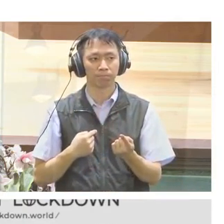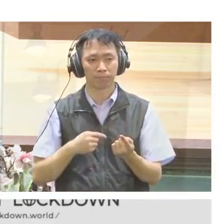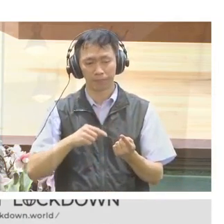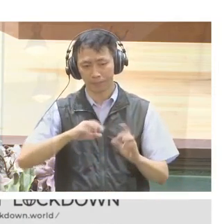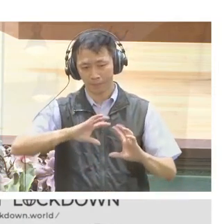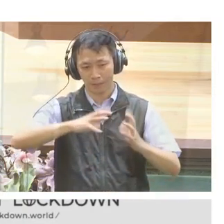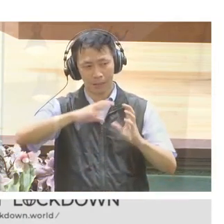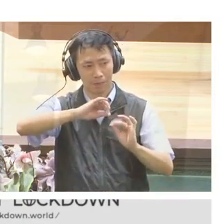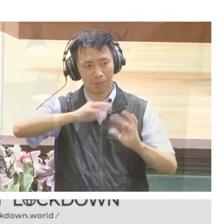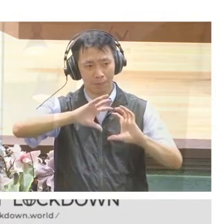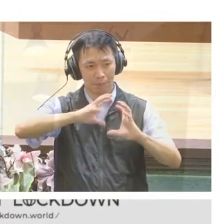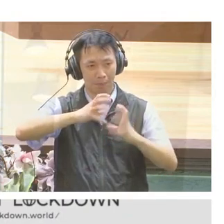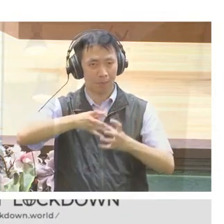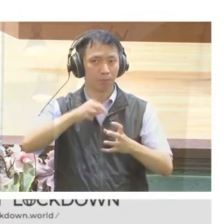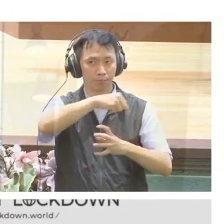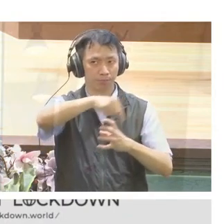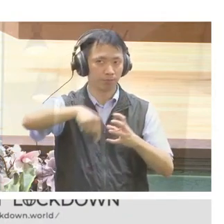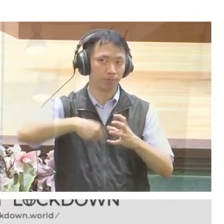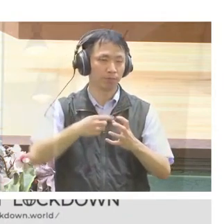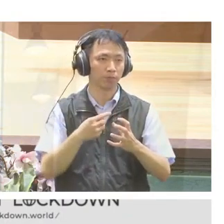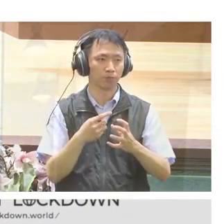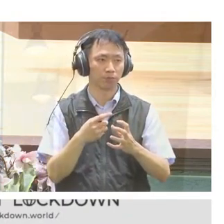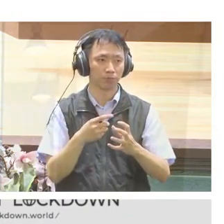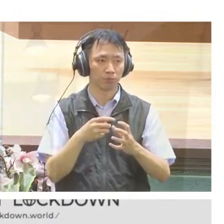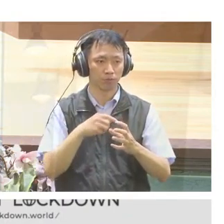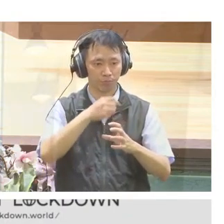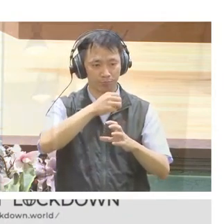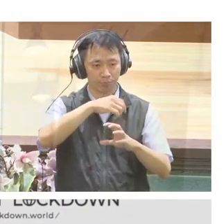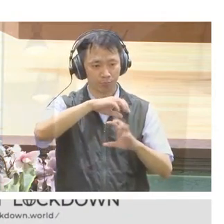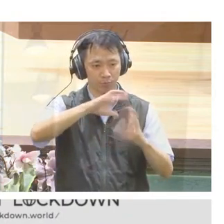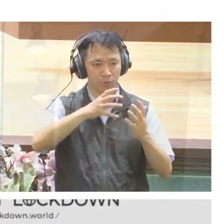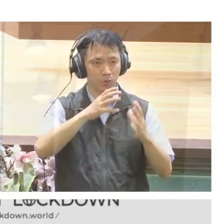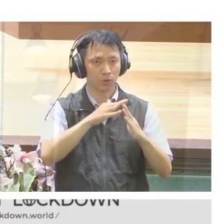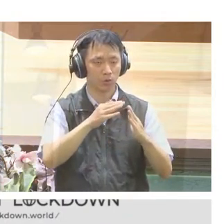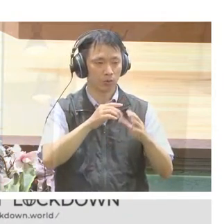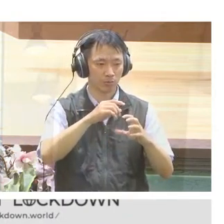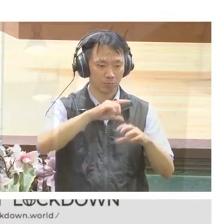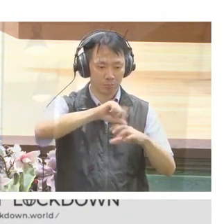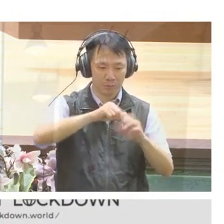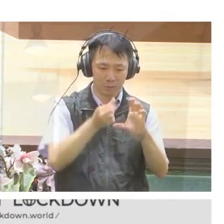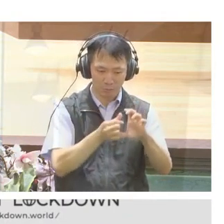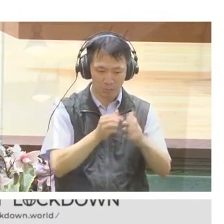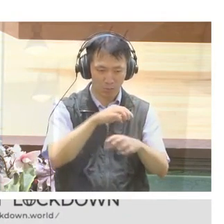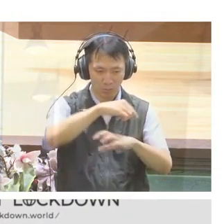15 time zones. So you can imagine the kind of project management issues that we're also facing.